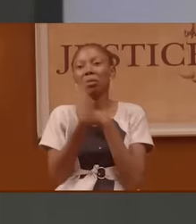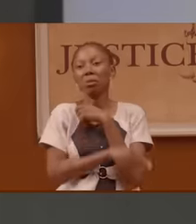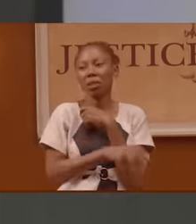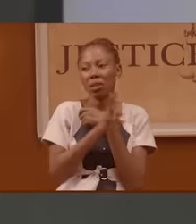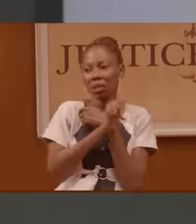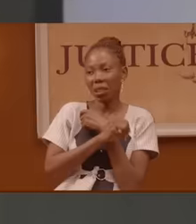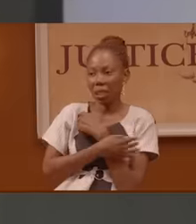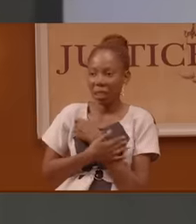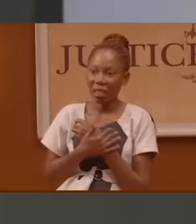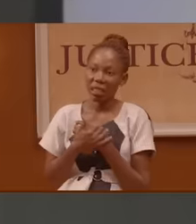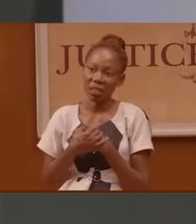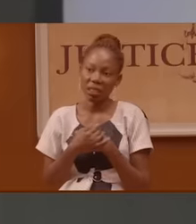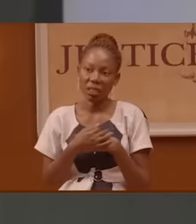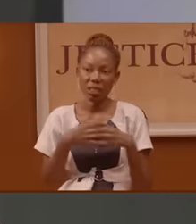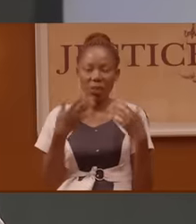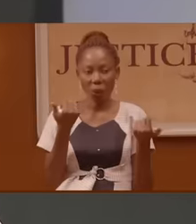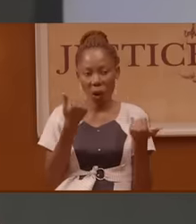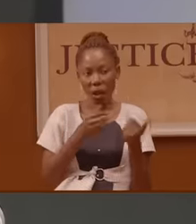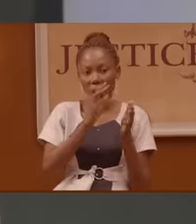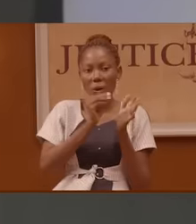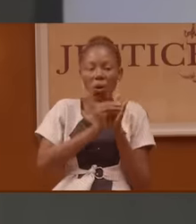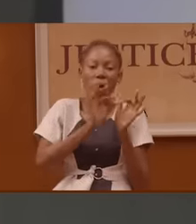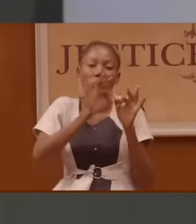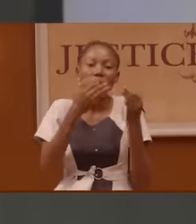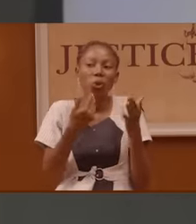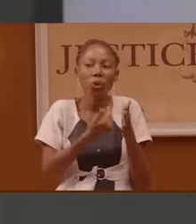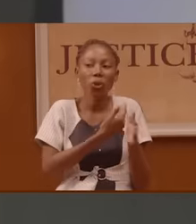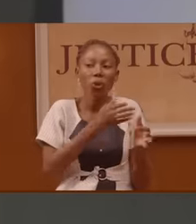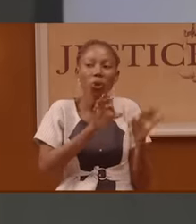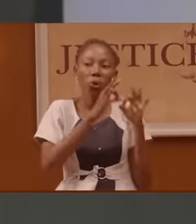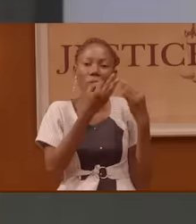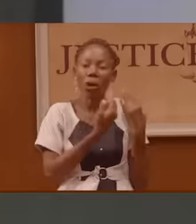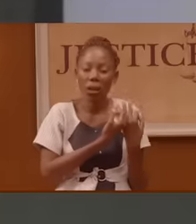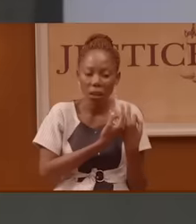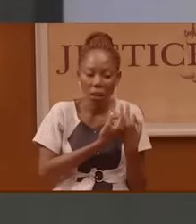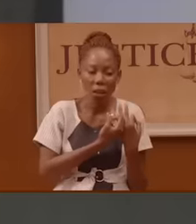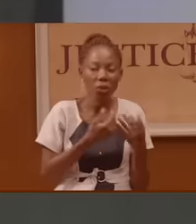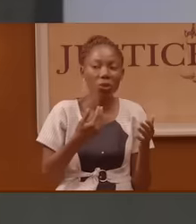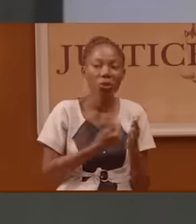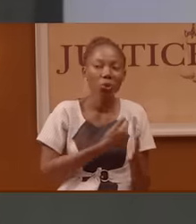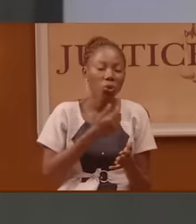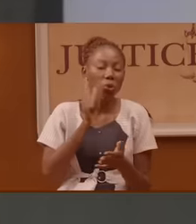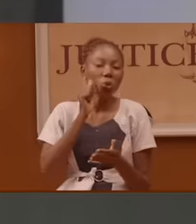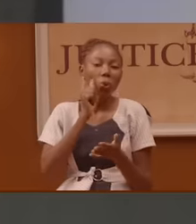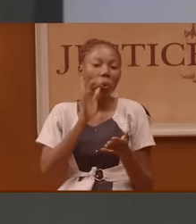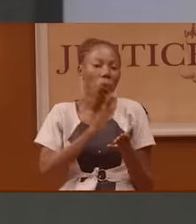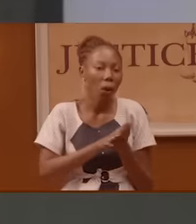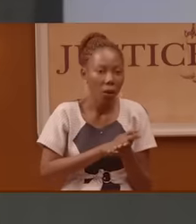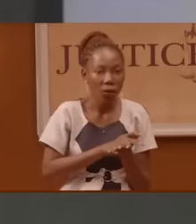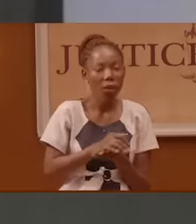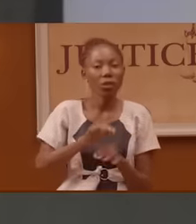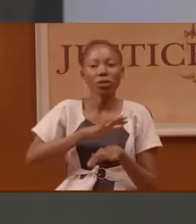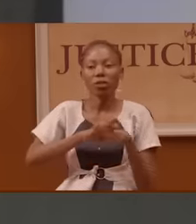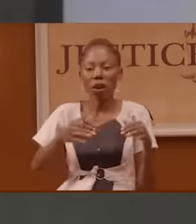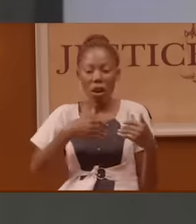not bless his marriage, that the person did not have a child, not even one pregnancy and all of that, that